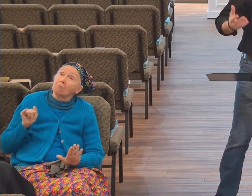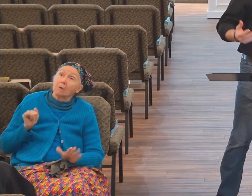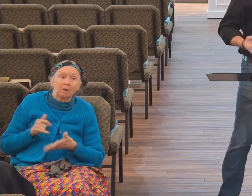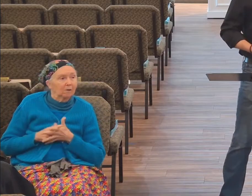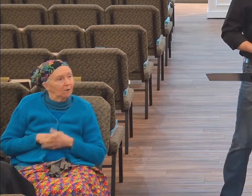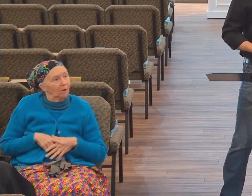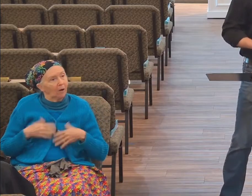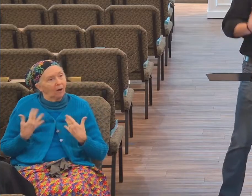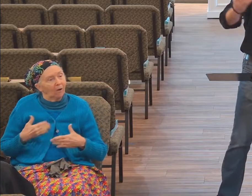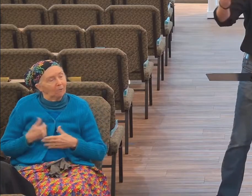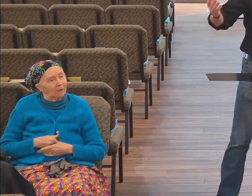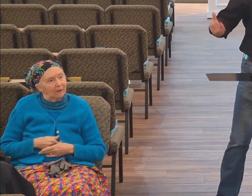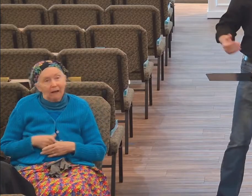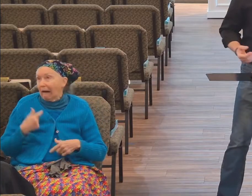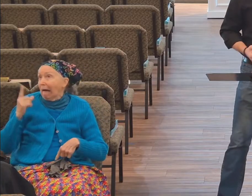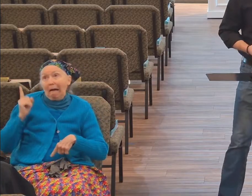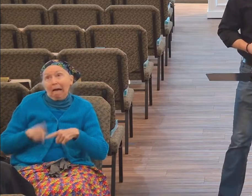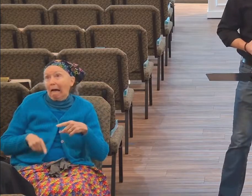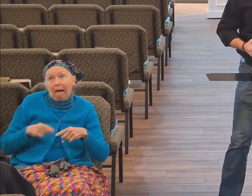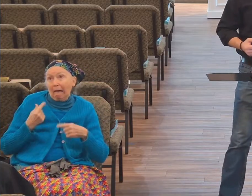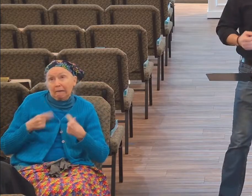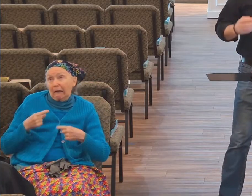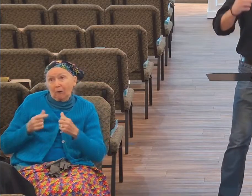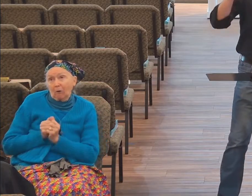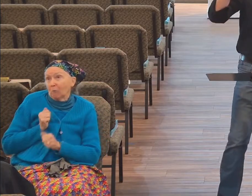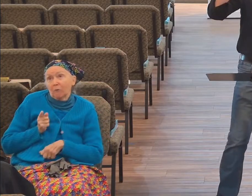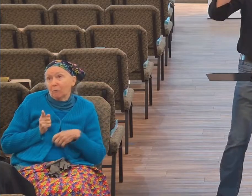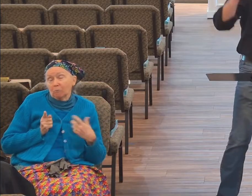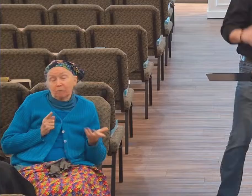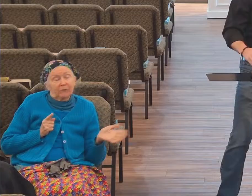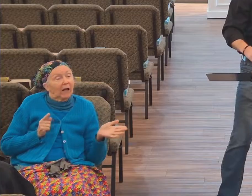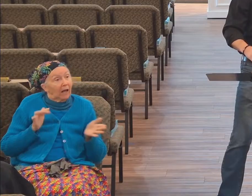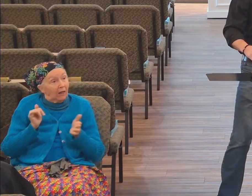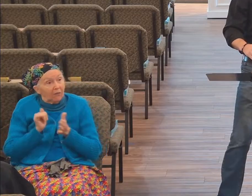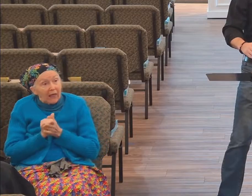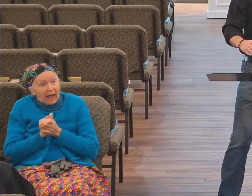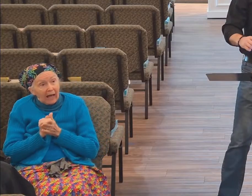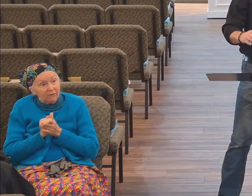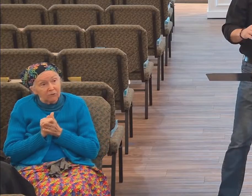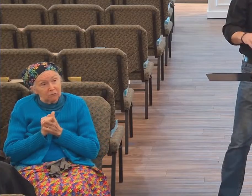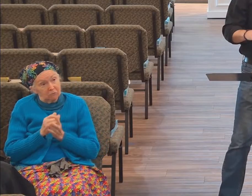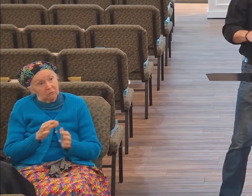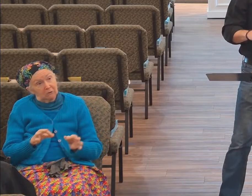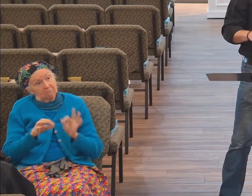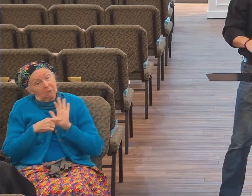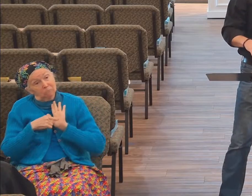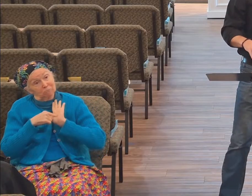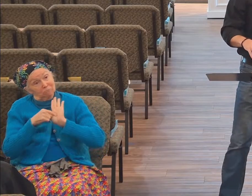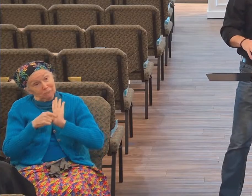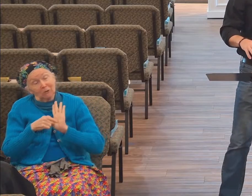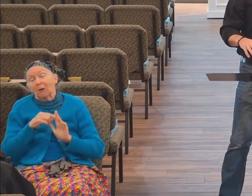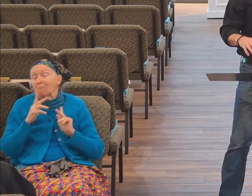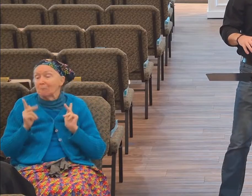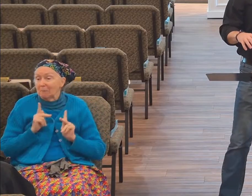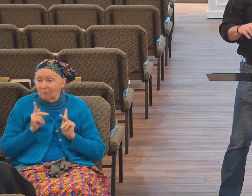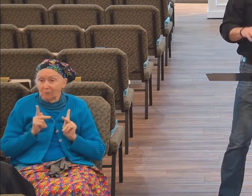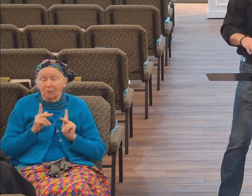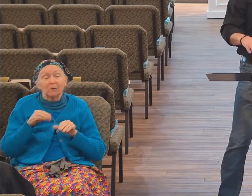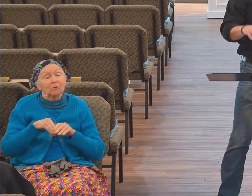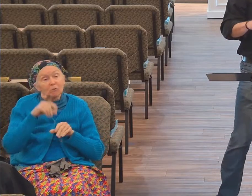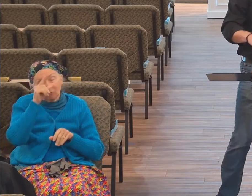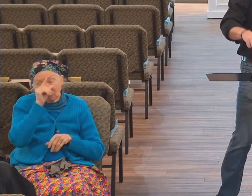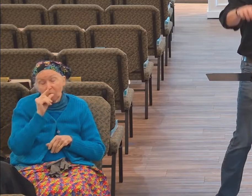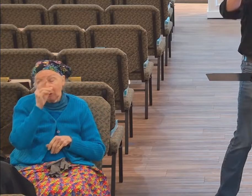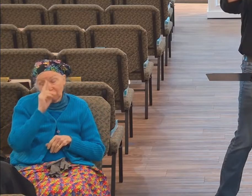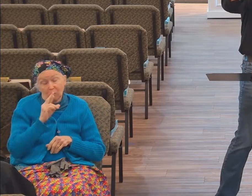with that? I can't argue against it, okay? Those were prominent in Greco-Roman societies, okay, and especially